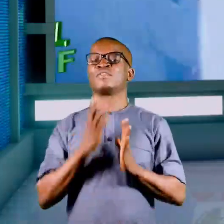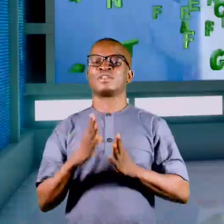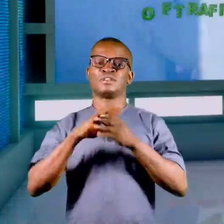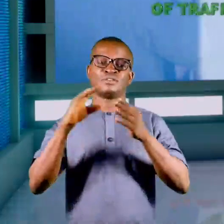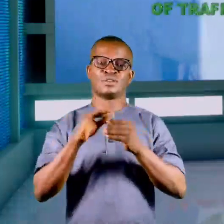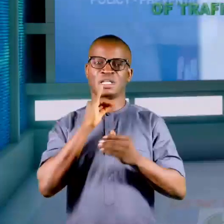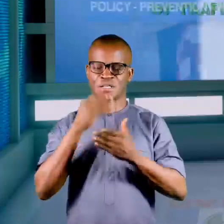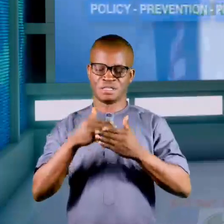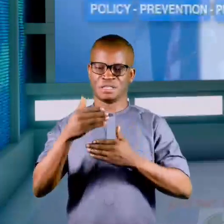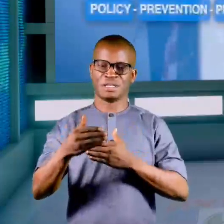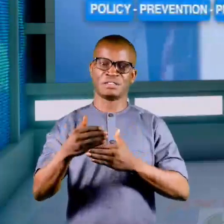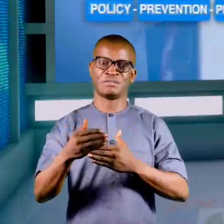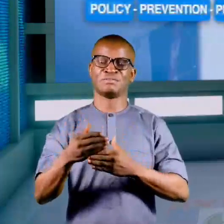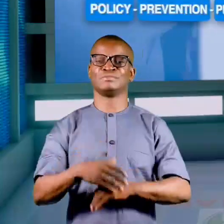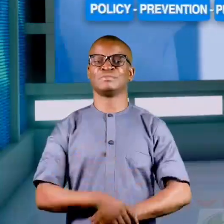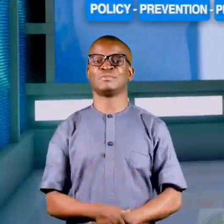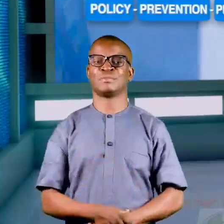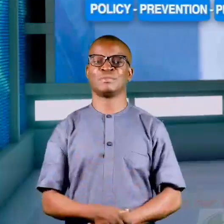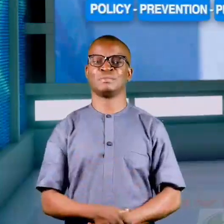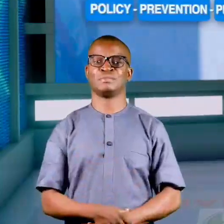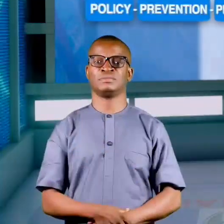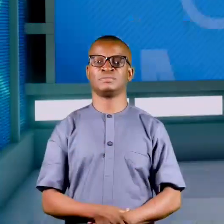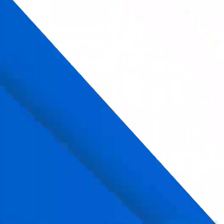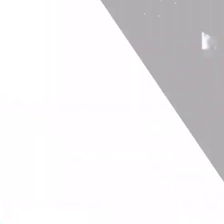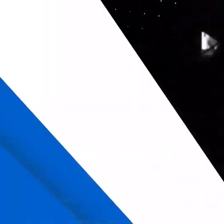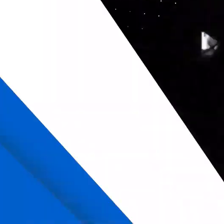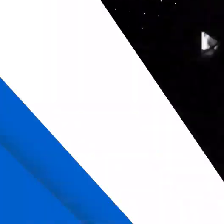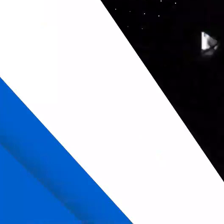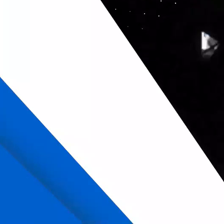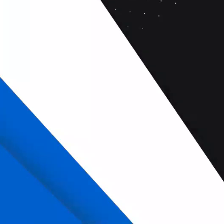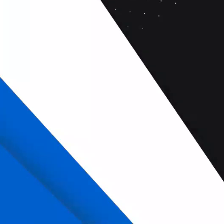The victim story segment will be on shortly. Don't go away.